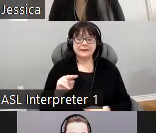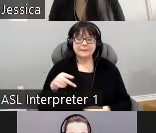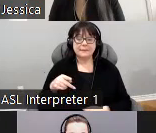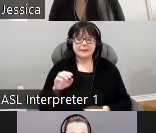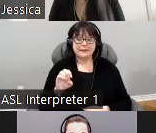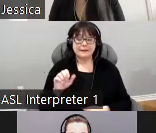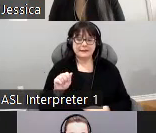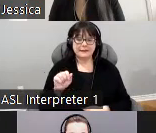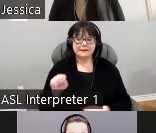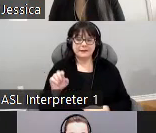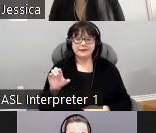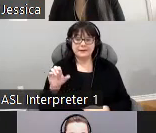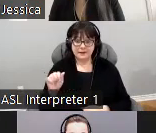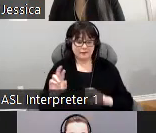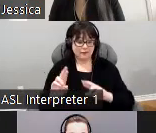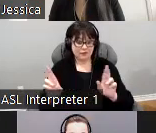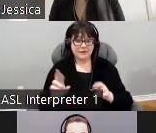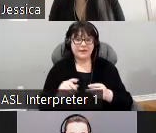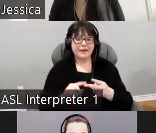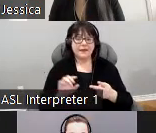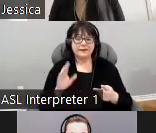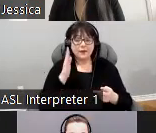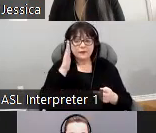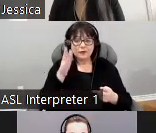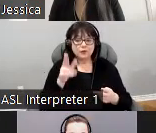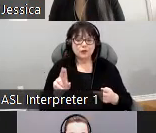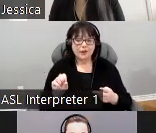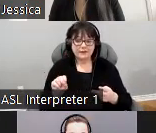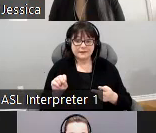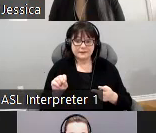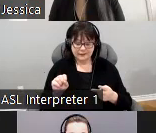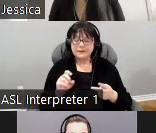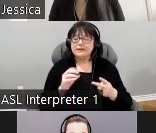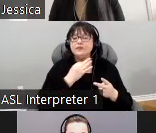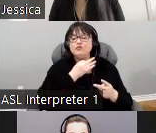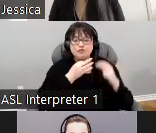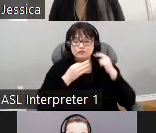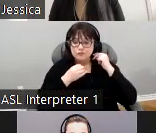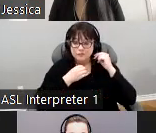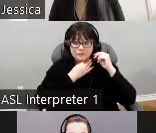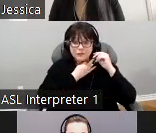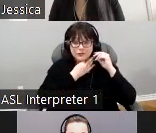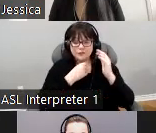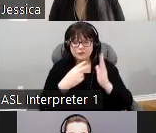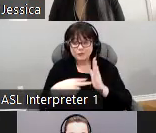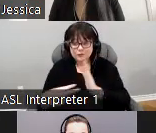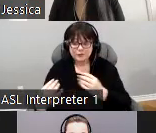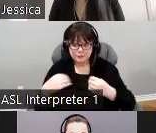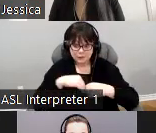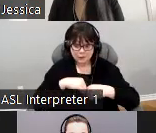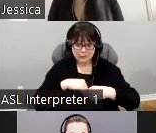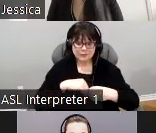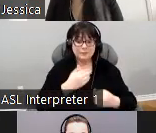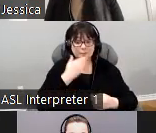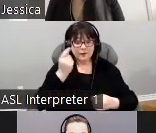www.cnpea.ca, as well as the link to Future Us, if you're curious to read about it and understand the bigger picture of